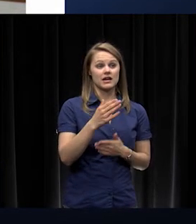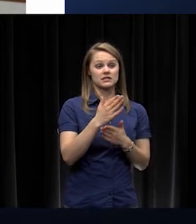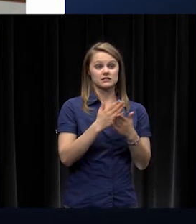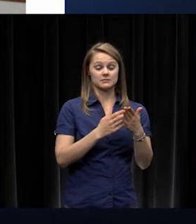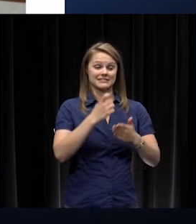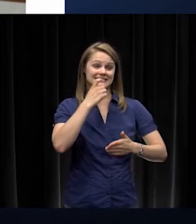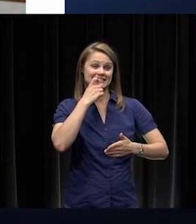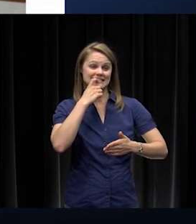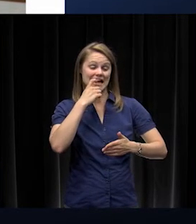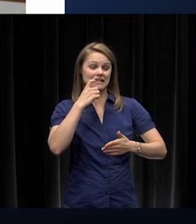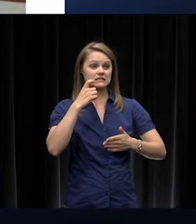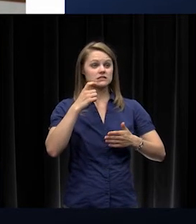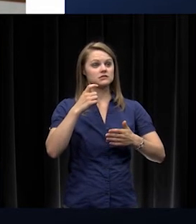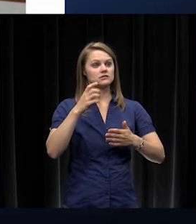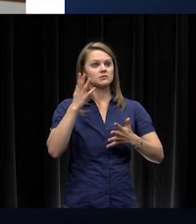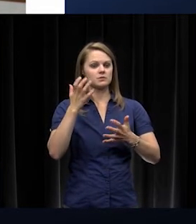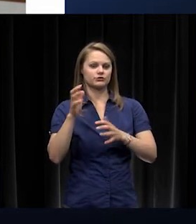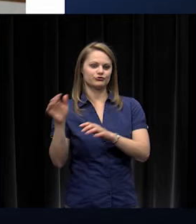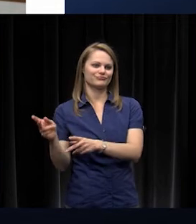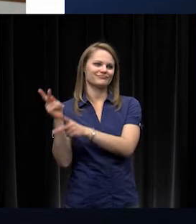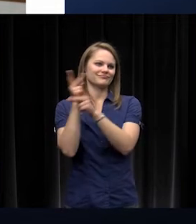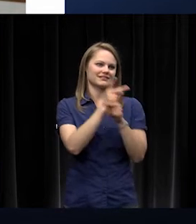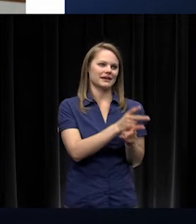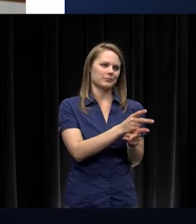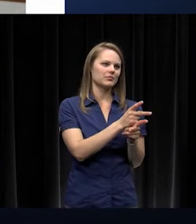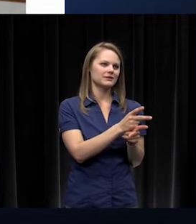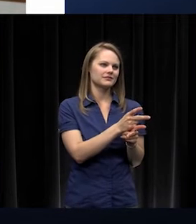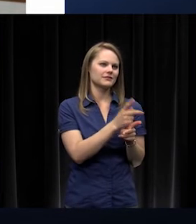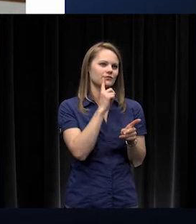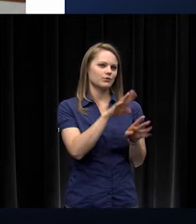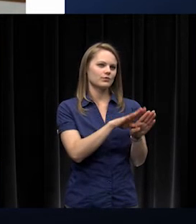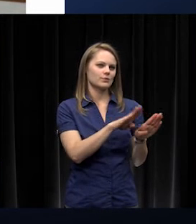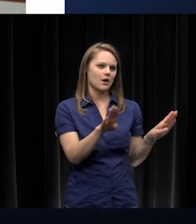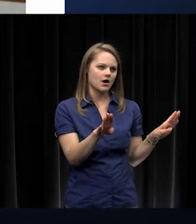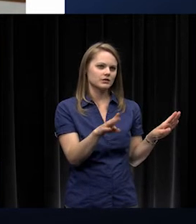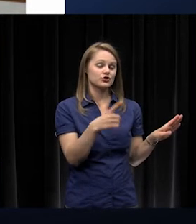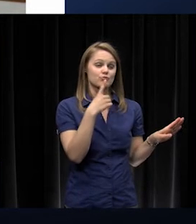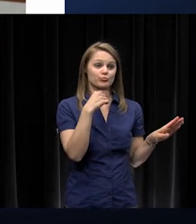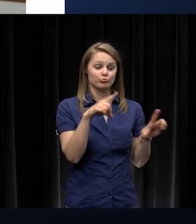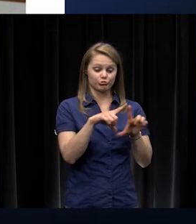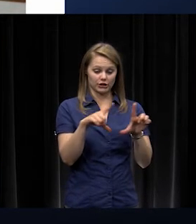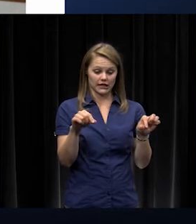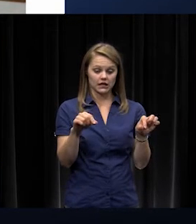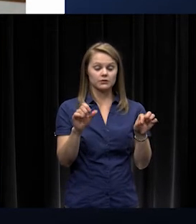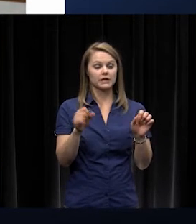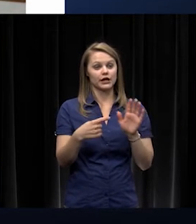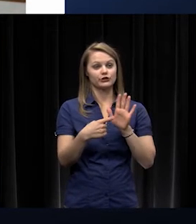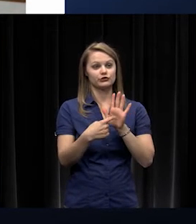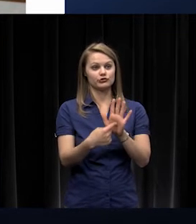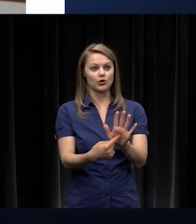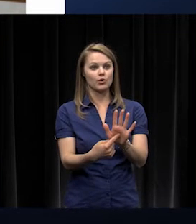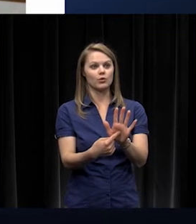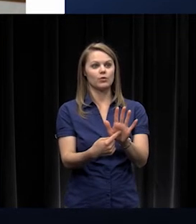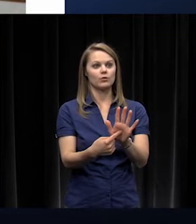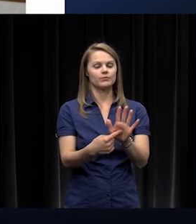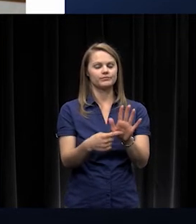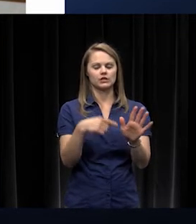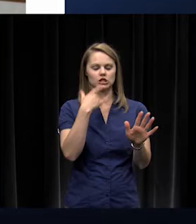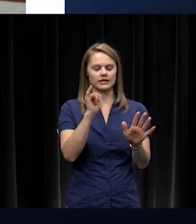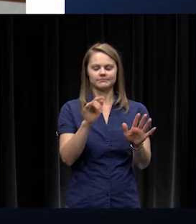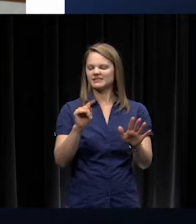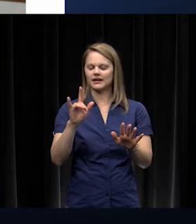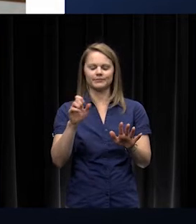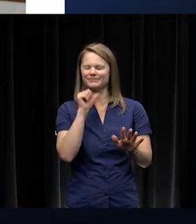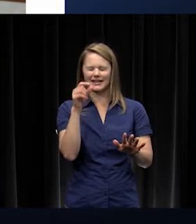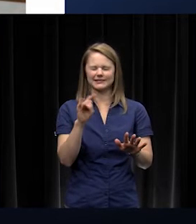that we have for some of our windows and classroom openings. The brick can also be portrayed for some of the tile, or not tile, but the